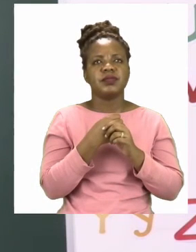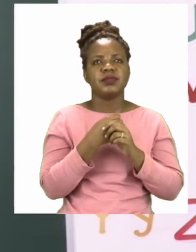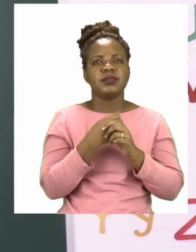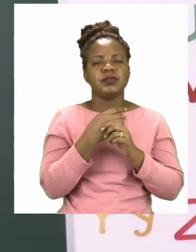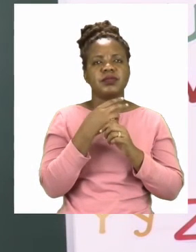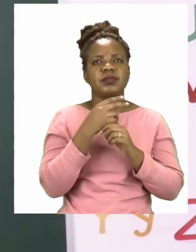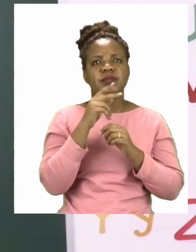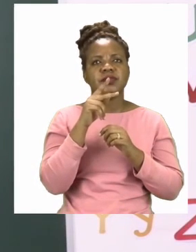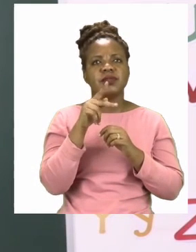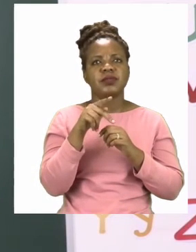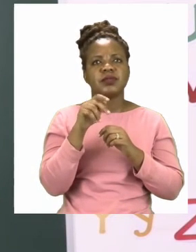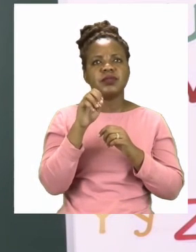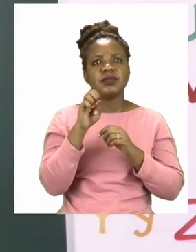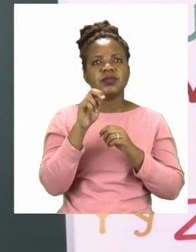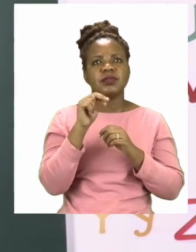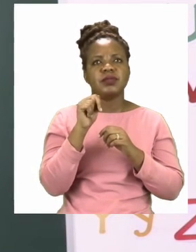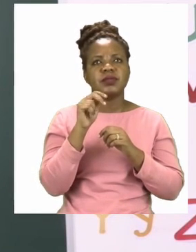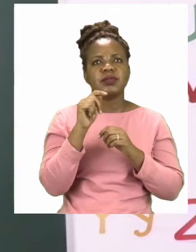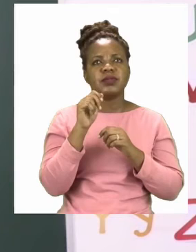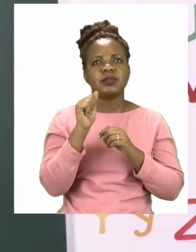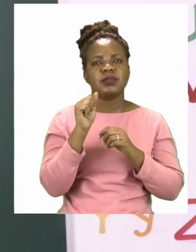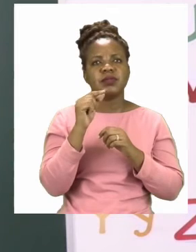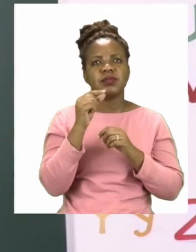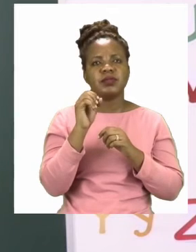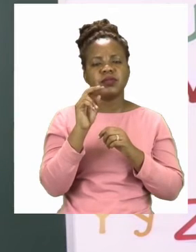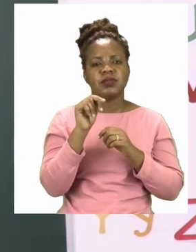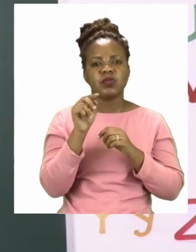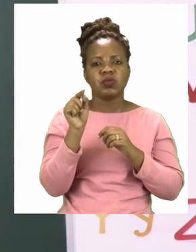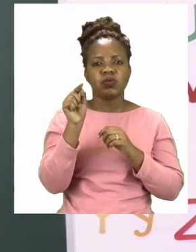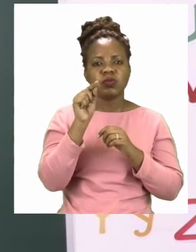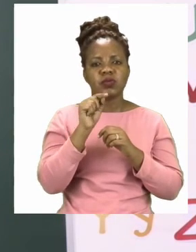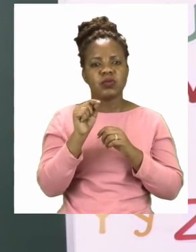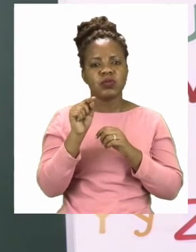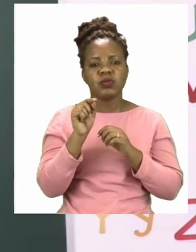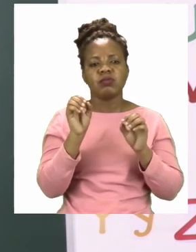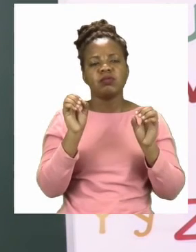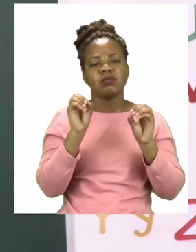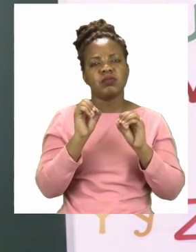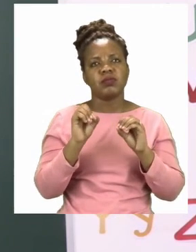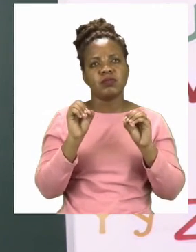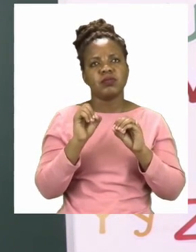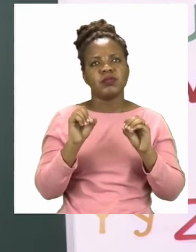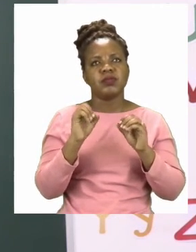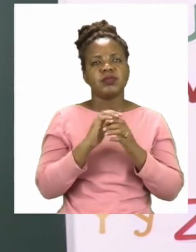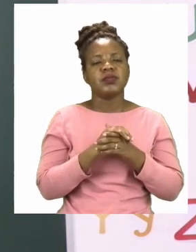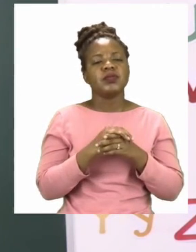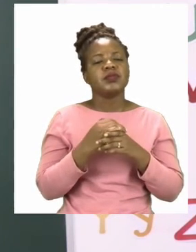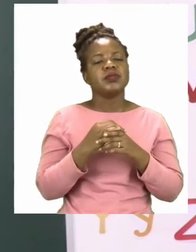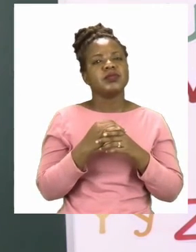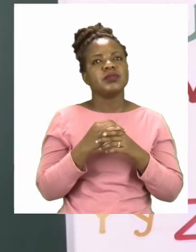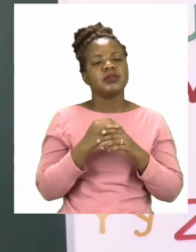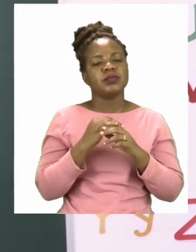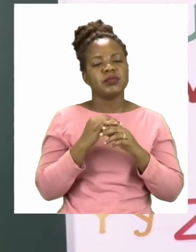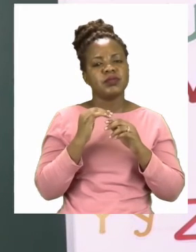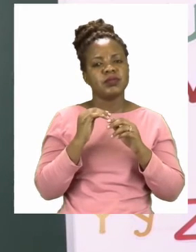pentagon has no round edges. So now that I've told you about the different shapes and what they look like